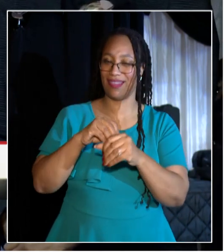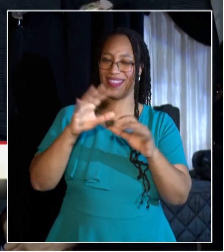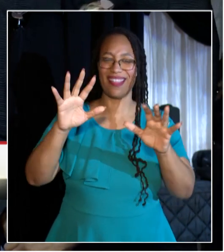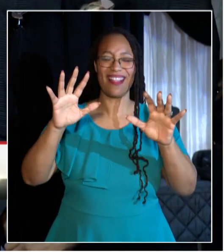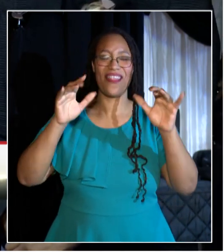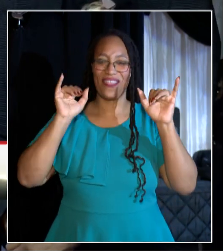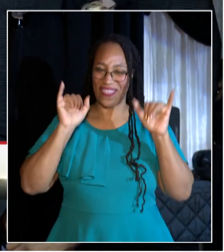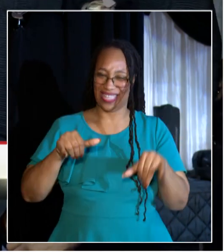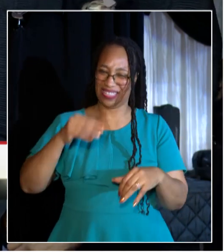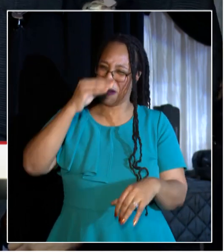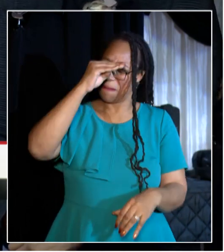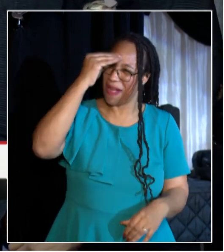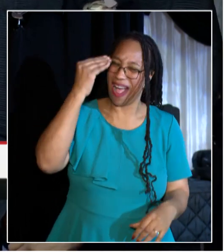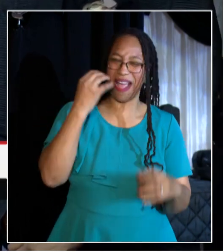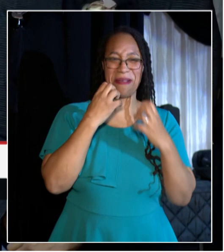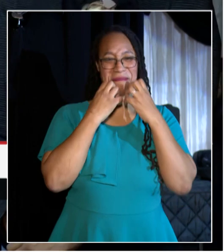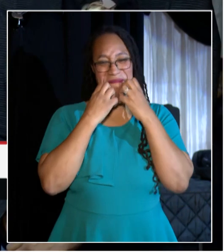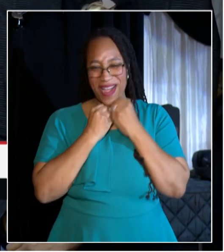forget who did it.